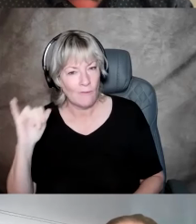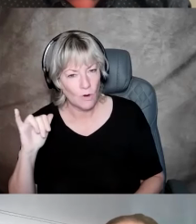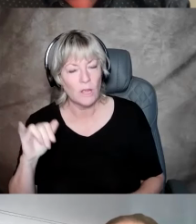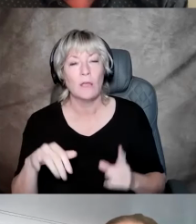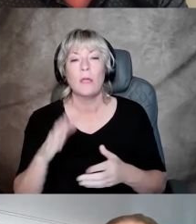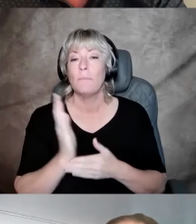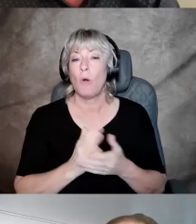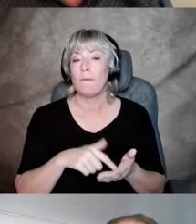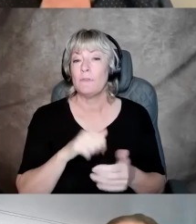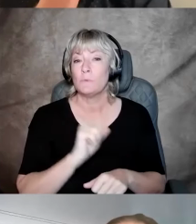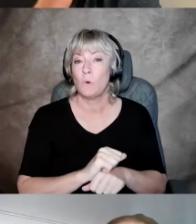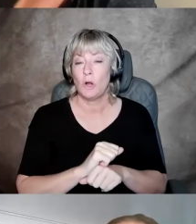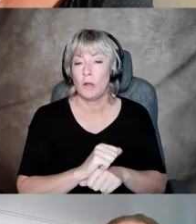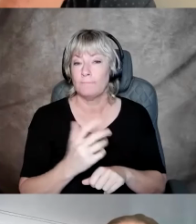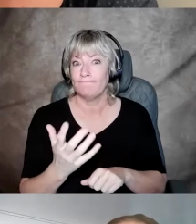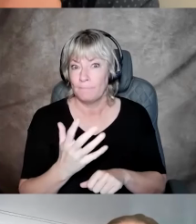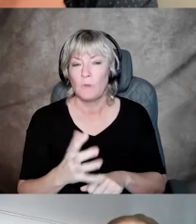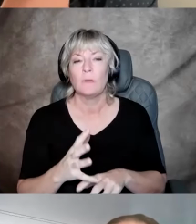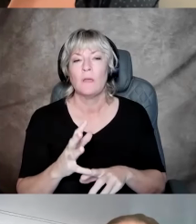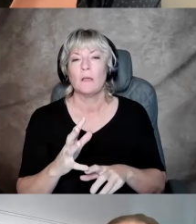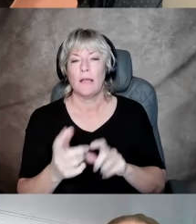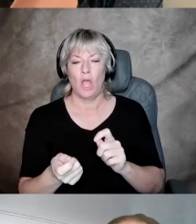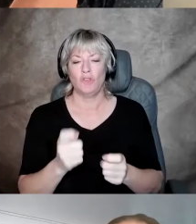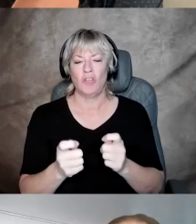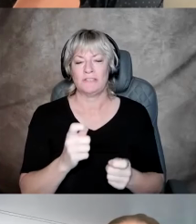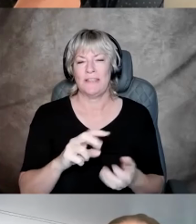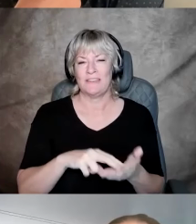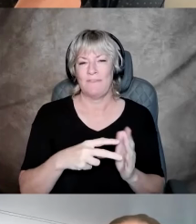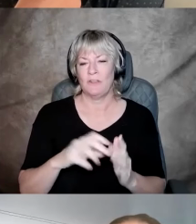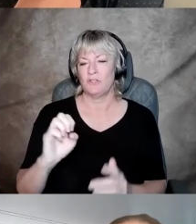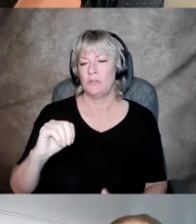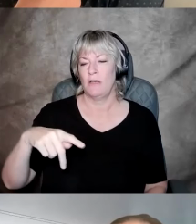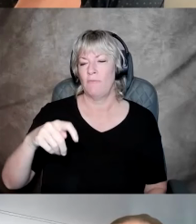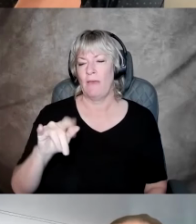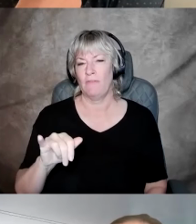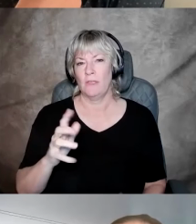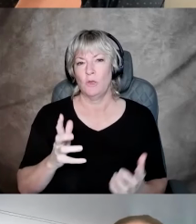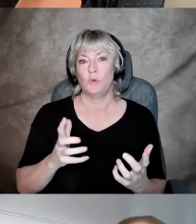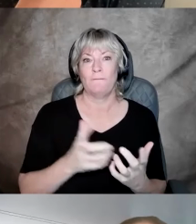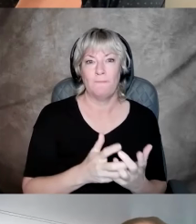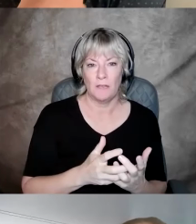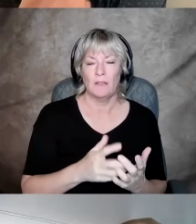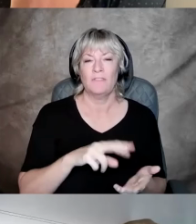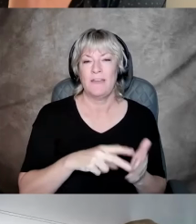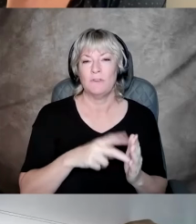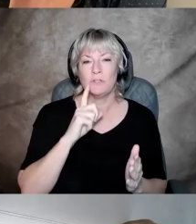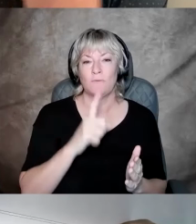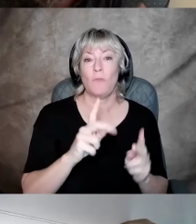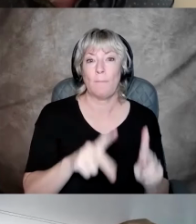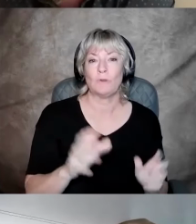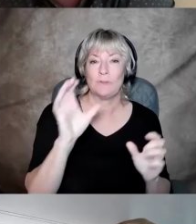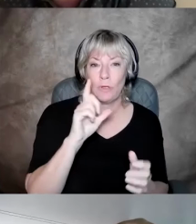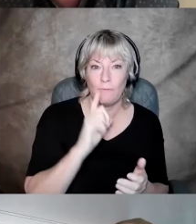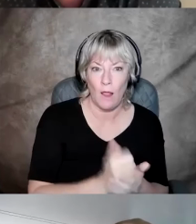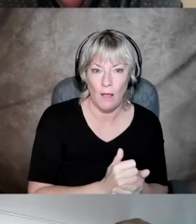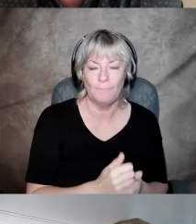this work is adjusting the definition of empathy to the definition of the help seeker, as one of the key tenets of this work is